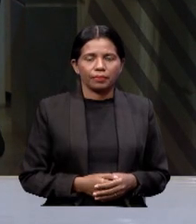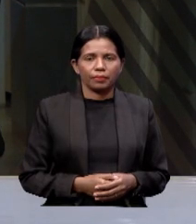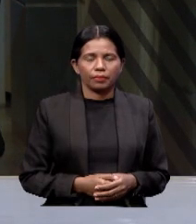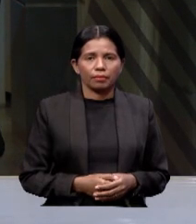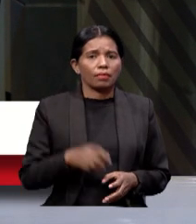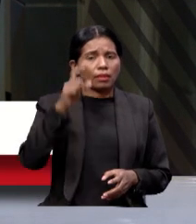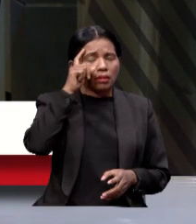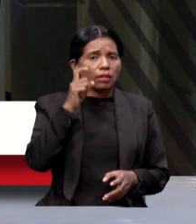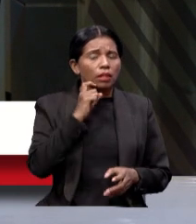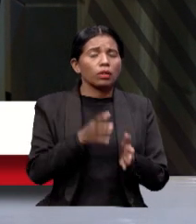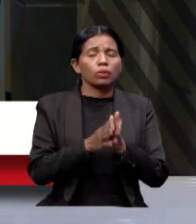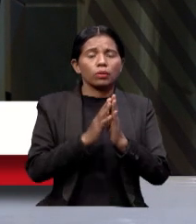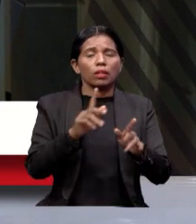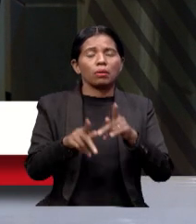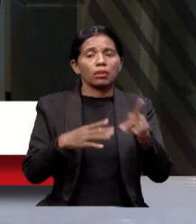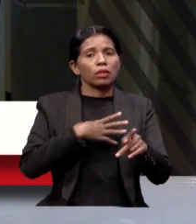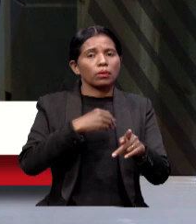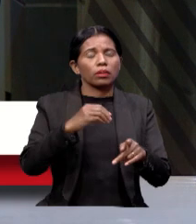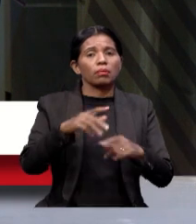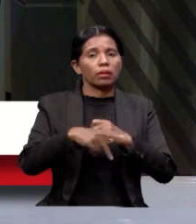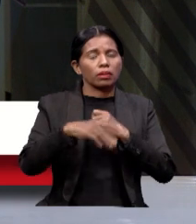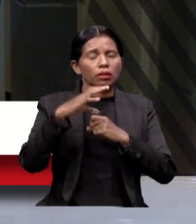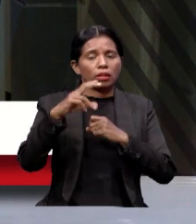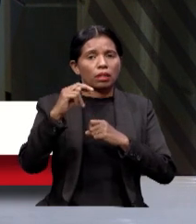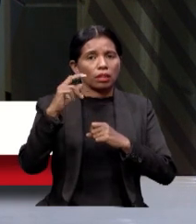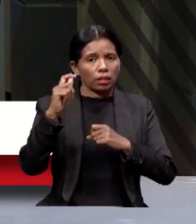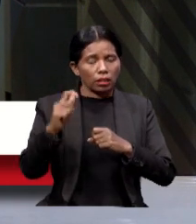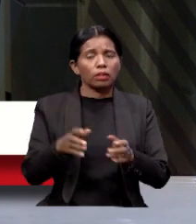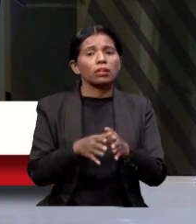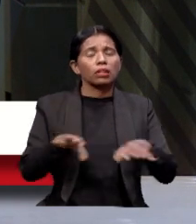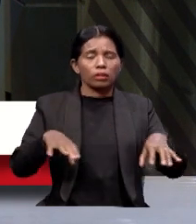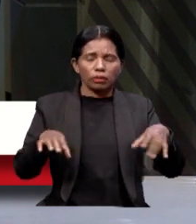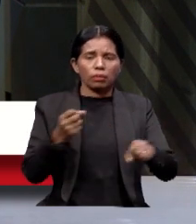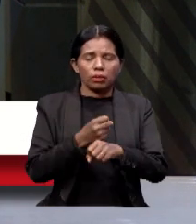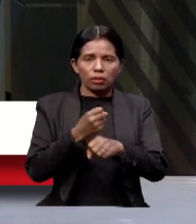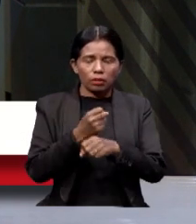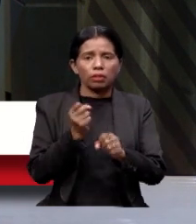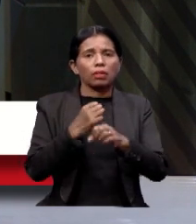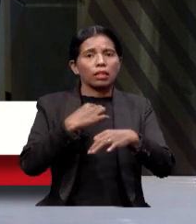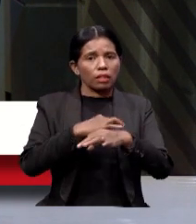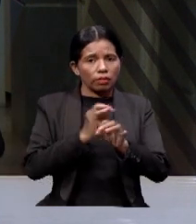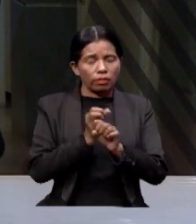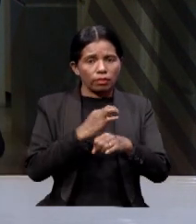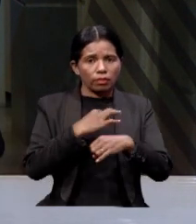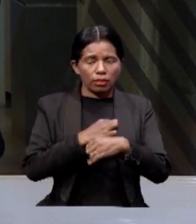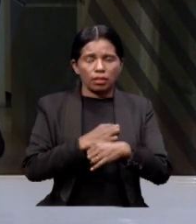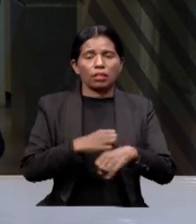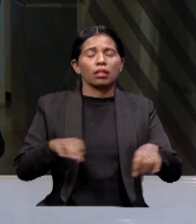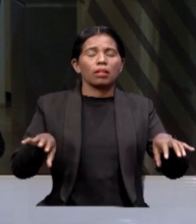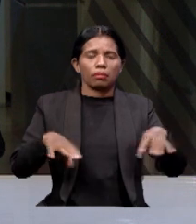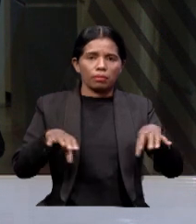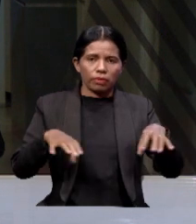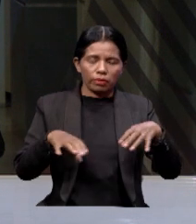Kerala Xanana Guzman, husu militante no simpatizante sira atu servisu maka’as sur hadia fali sistema governasaun be